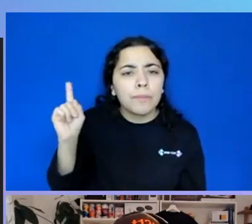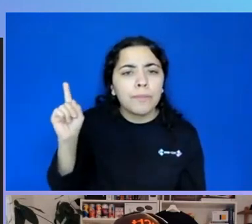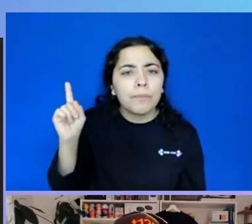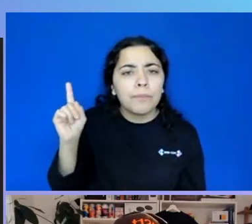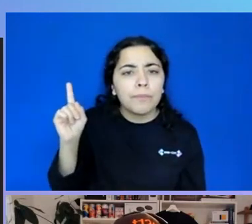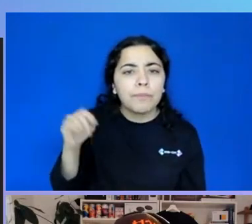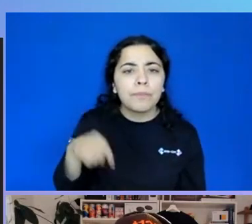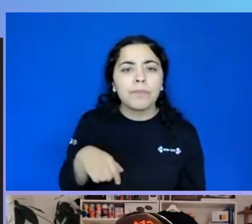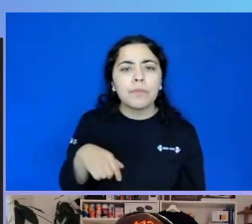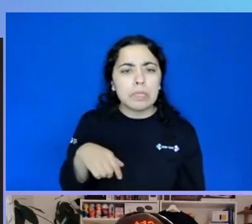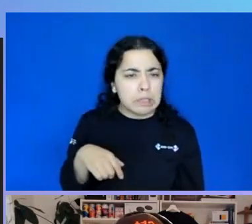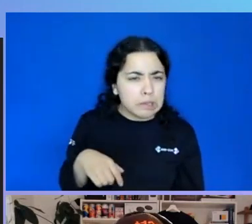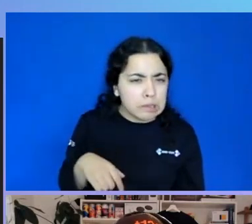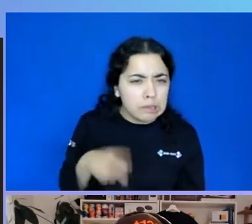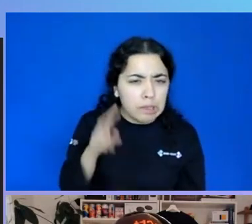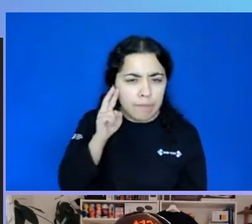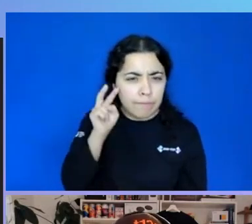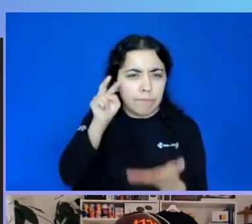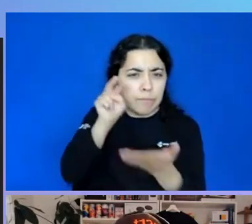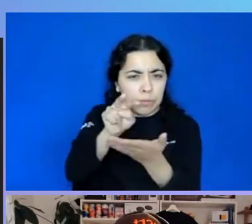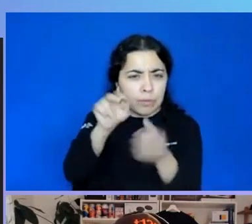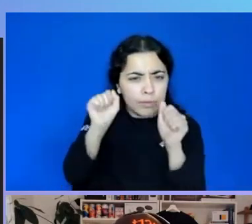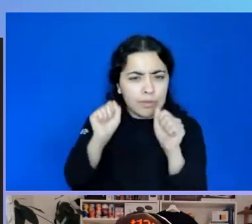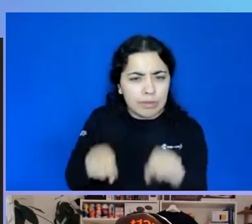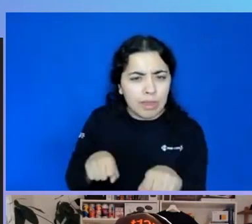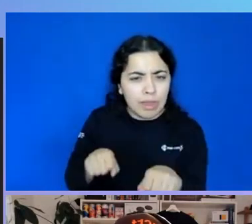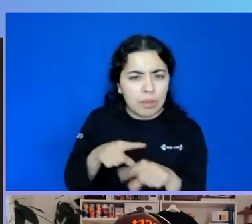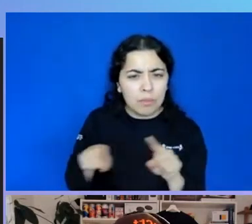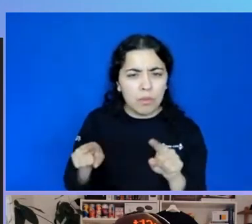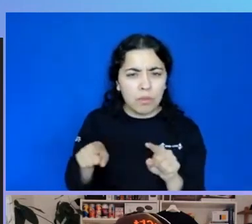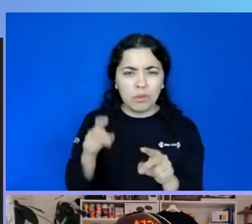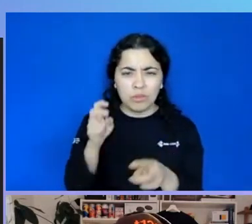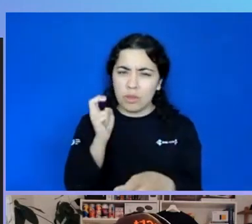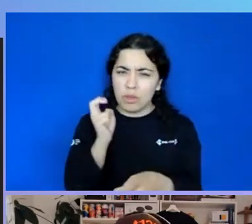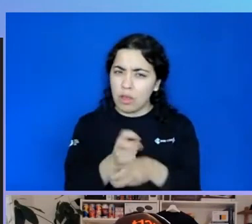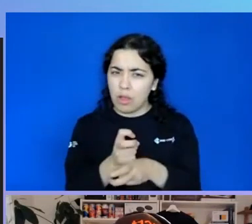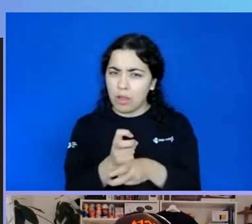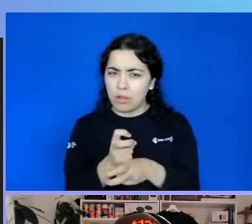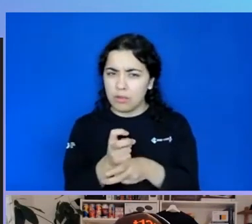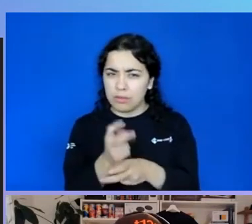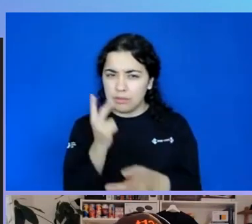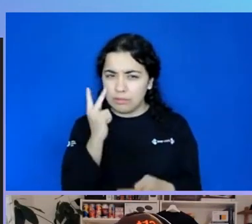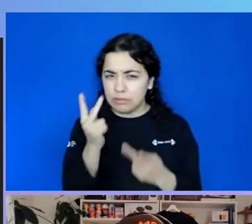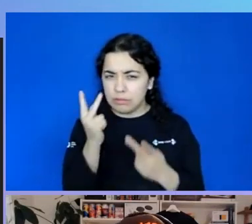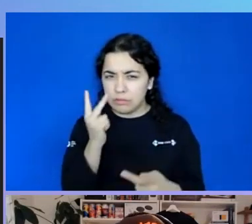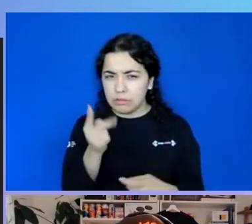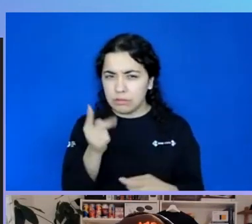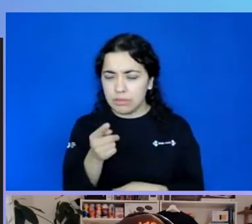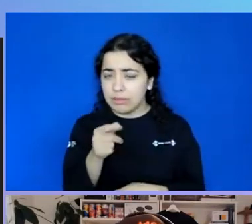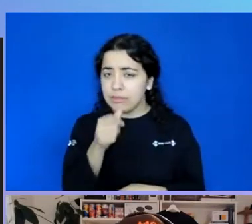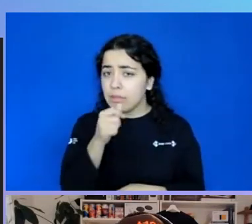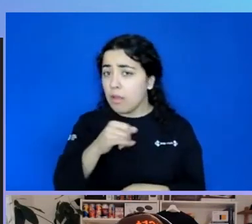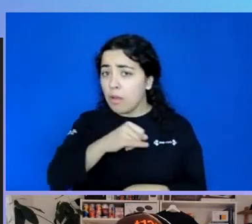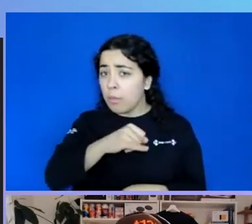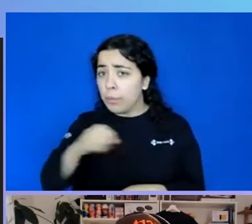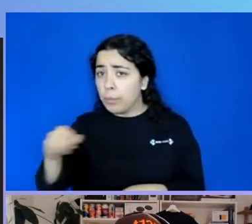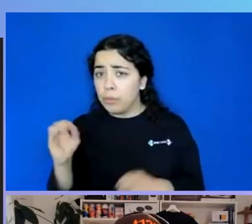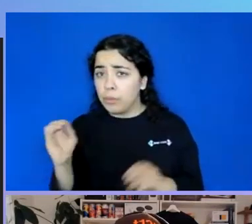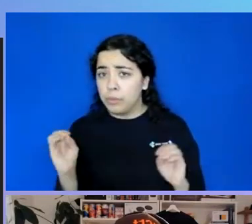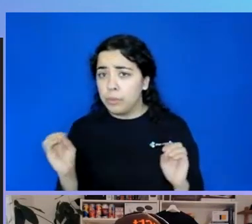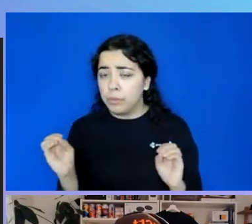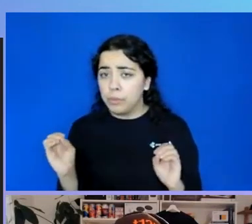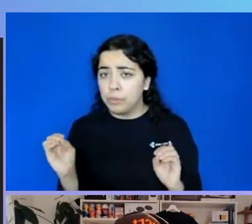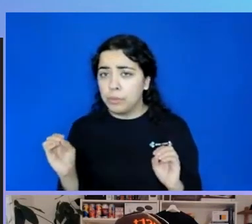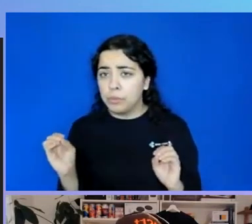Even though you can view it, it's really hard to see because it's not underlined.